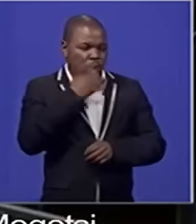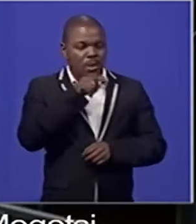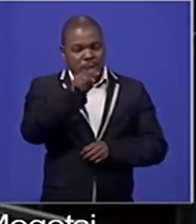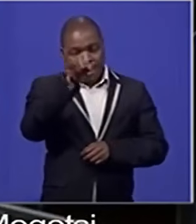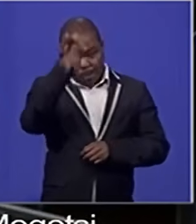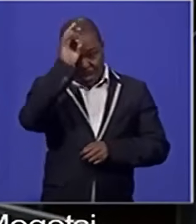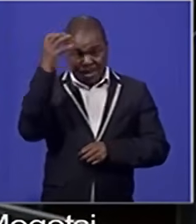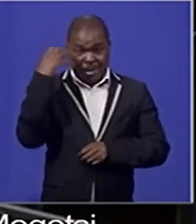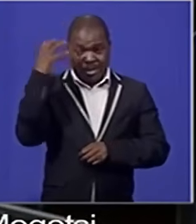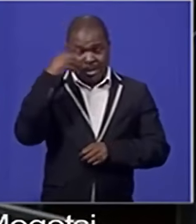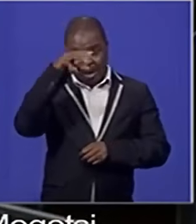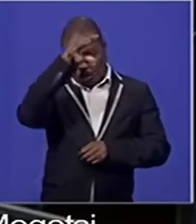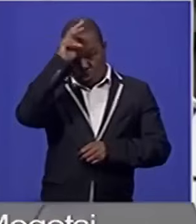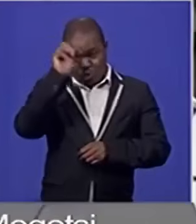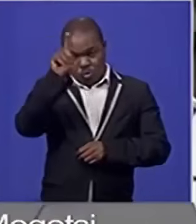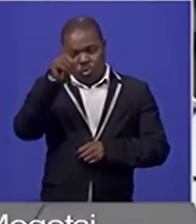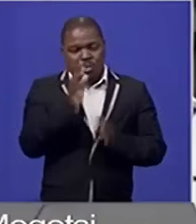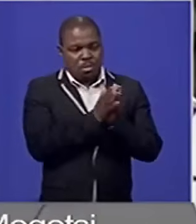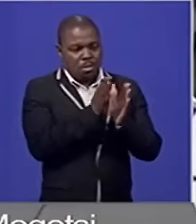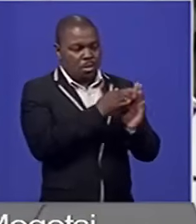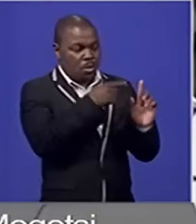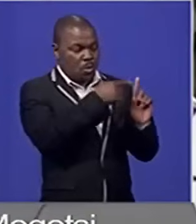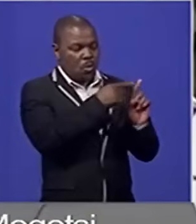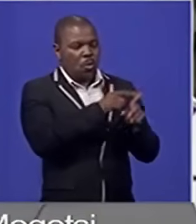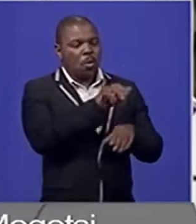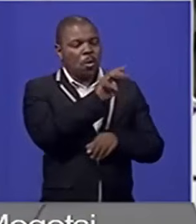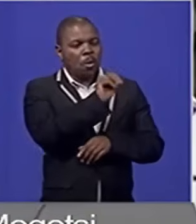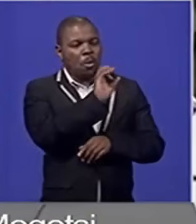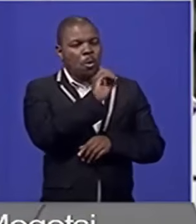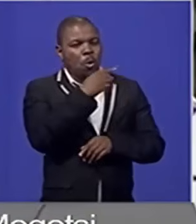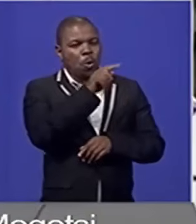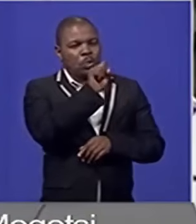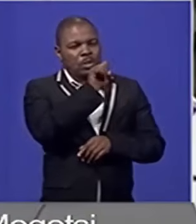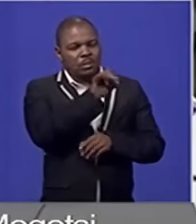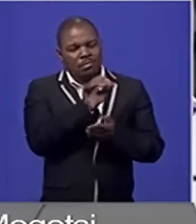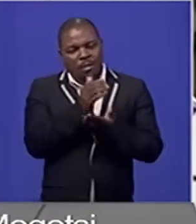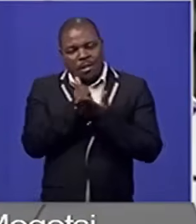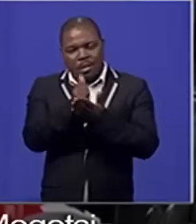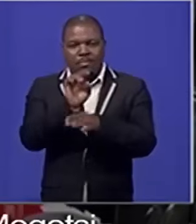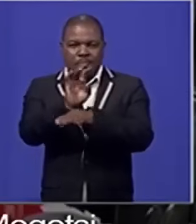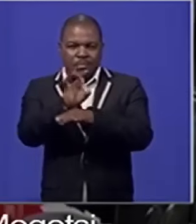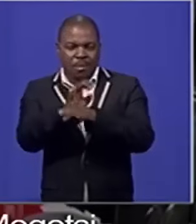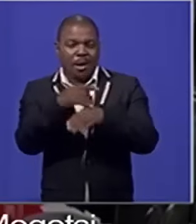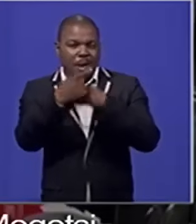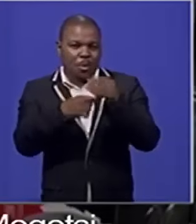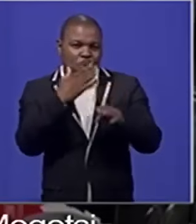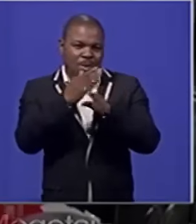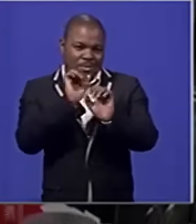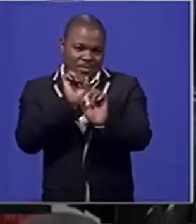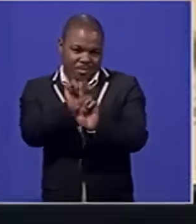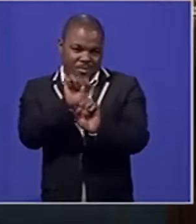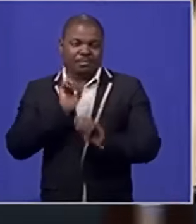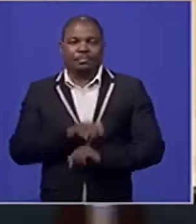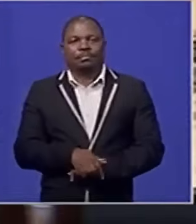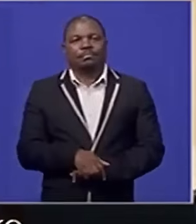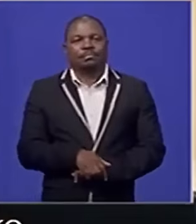a ilego a nyaka dikeletšo go Brown Mogotsi tšeo di amago mošomo wa gagwe wa semmušo.